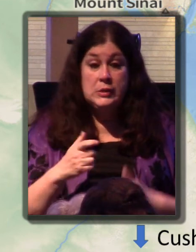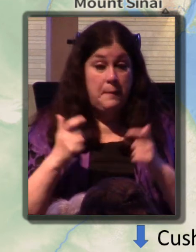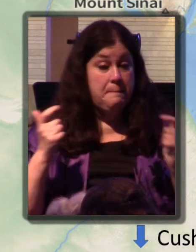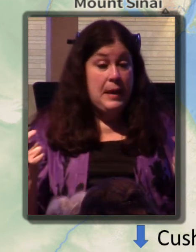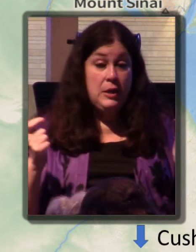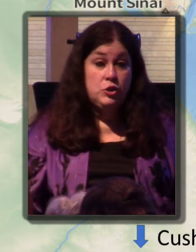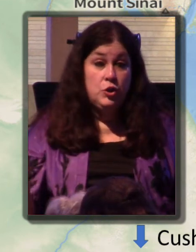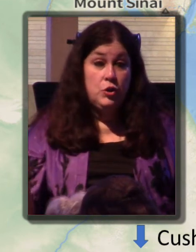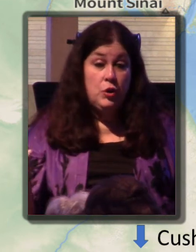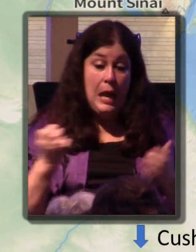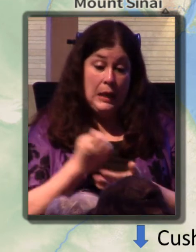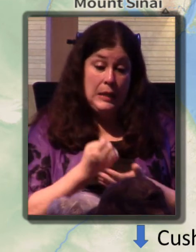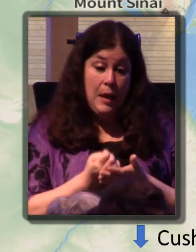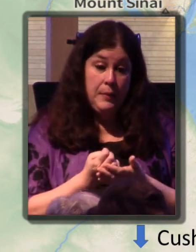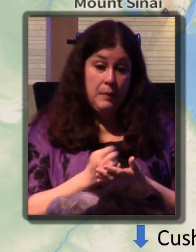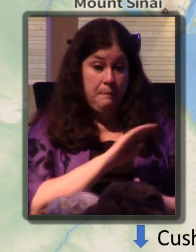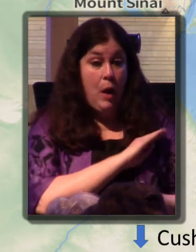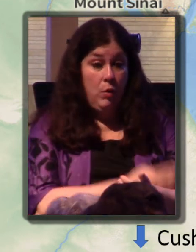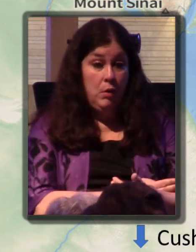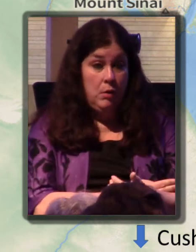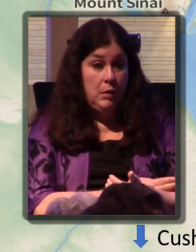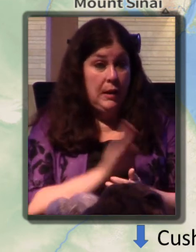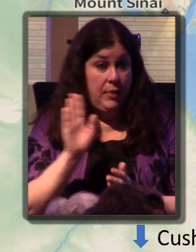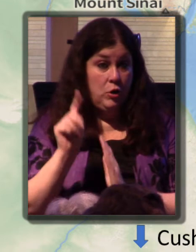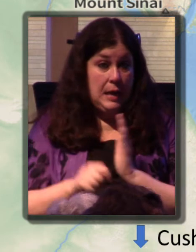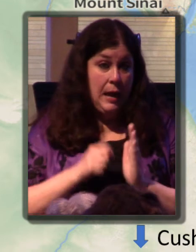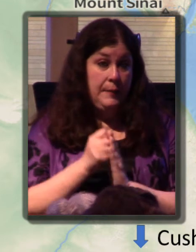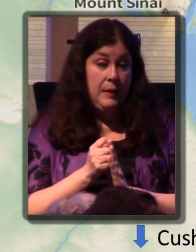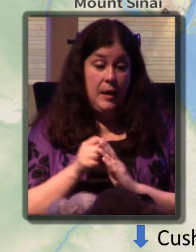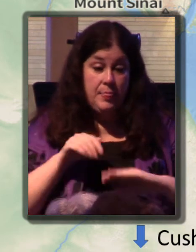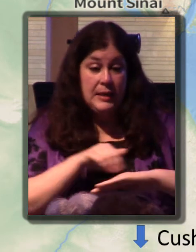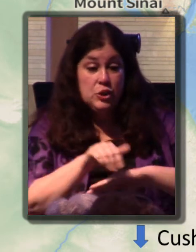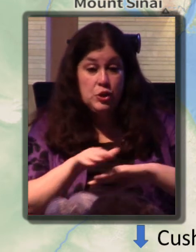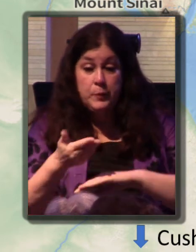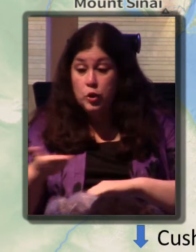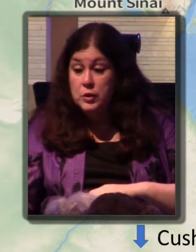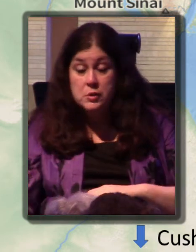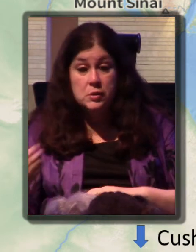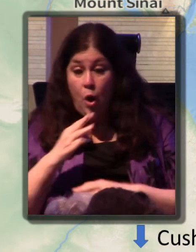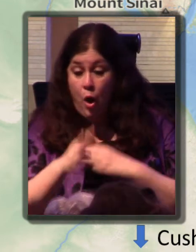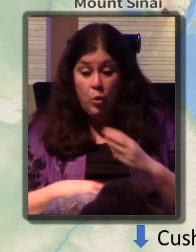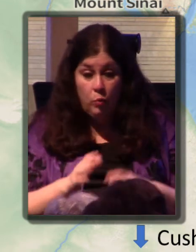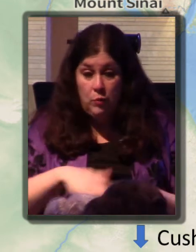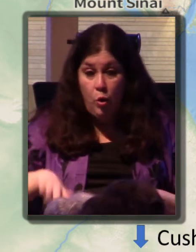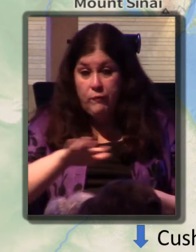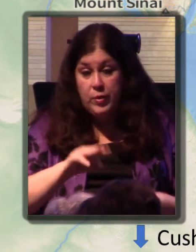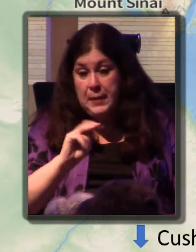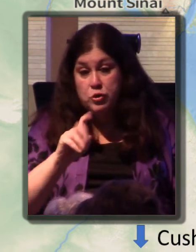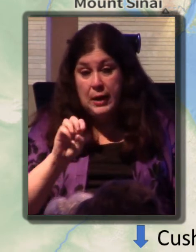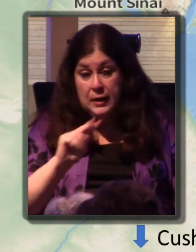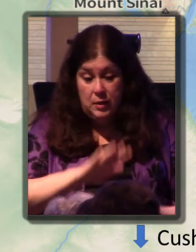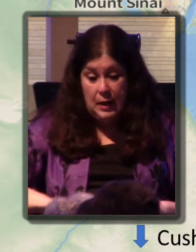a major, major economic power in its day. And they shipped goods all